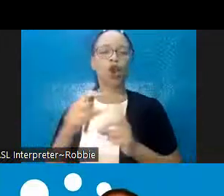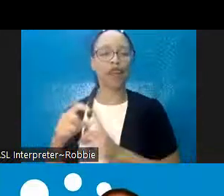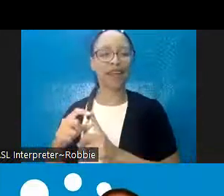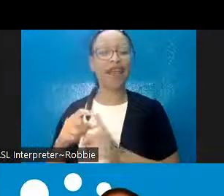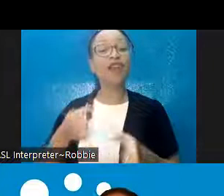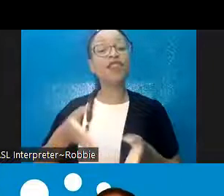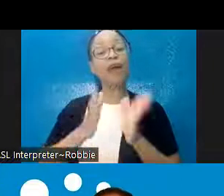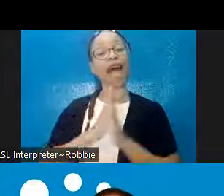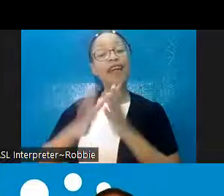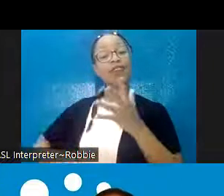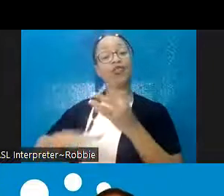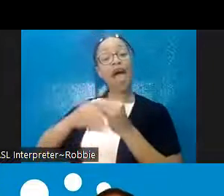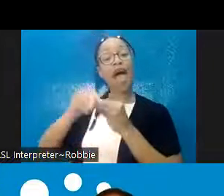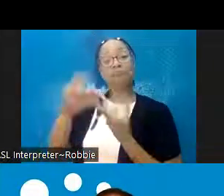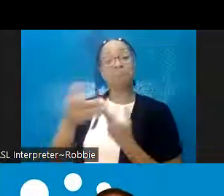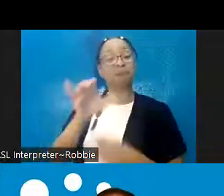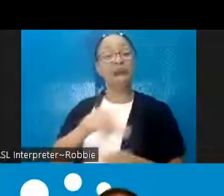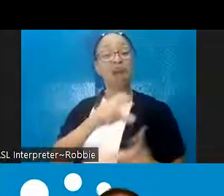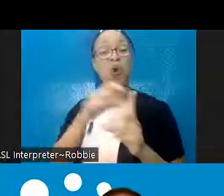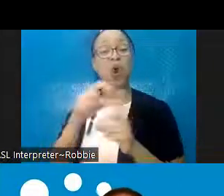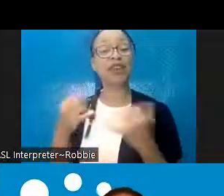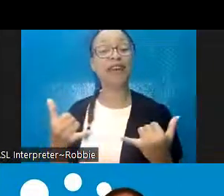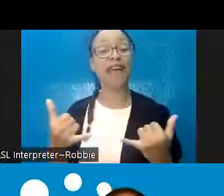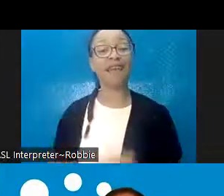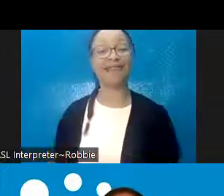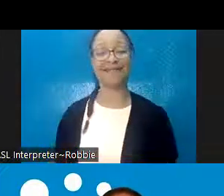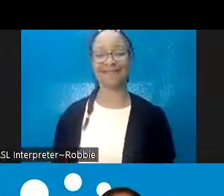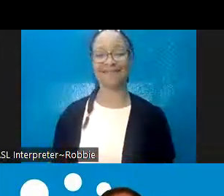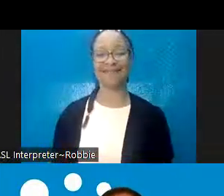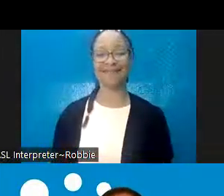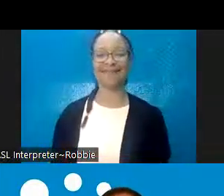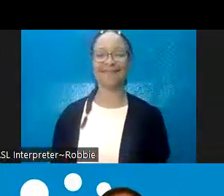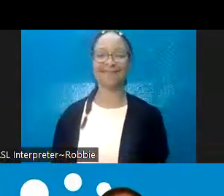please put that in the chat so you can let us know.